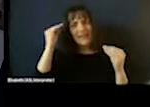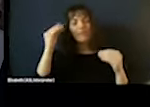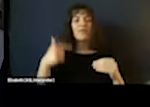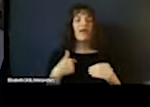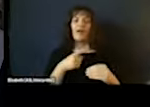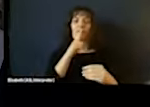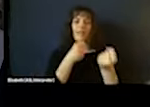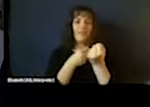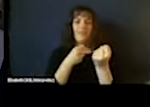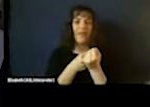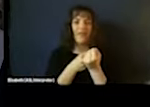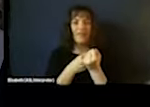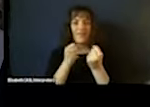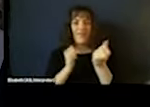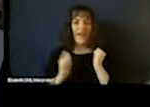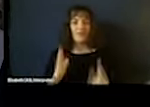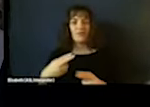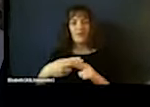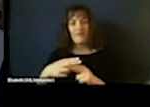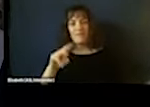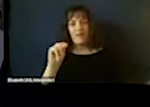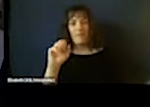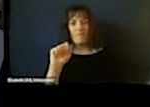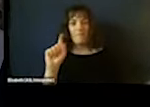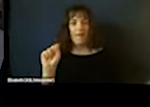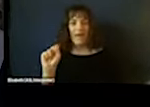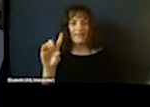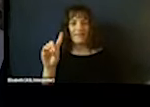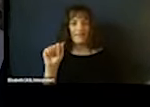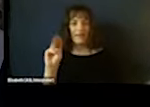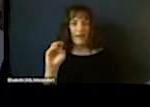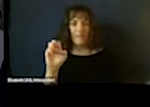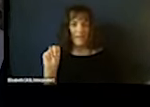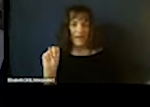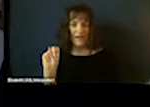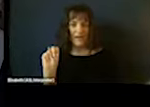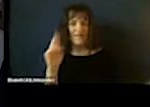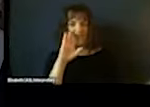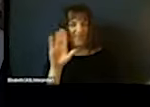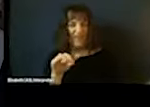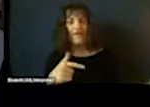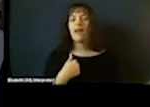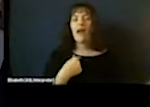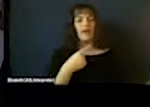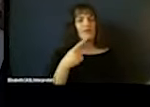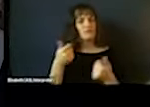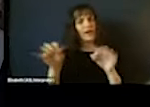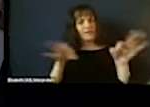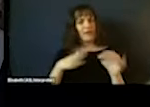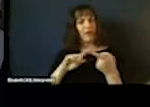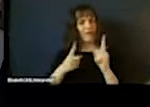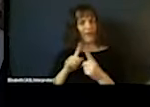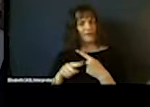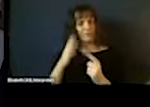movie actor. I told my friends, and then, you know what? I've never met Matt Damon in person before. But what if